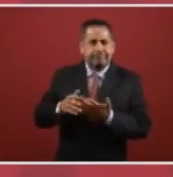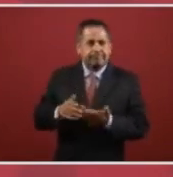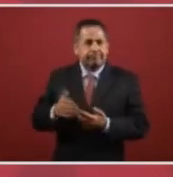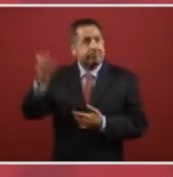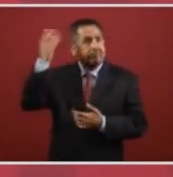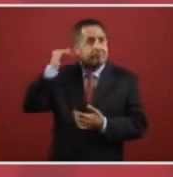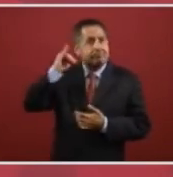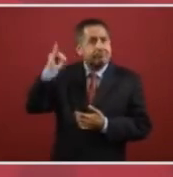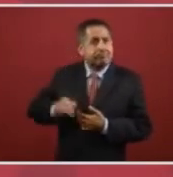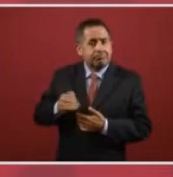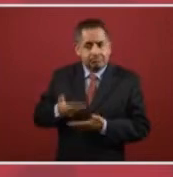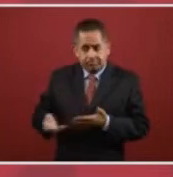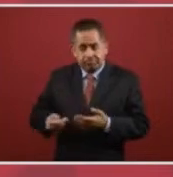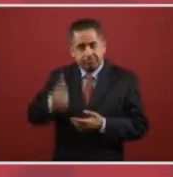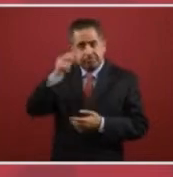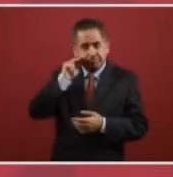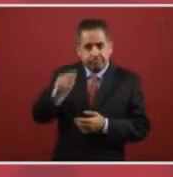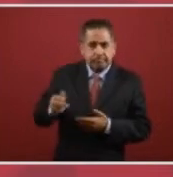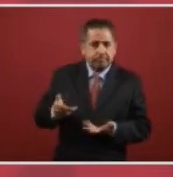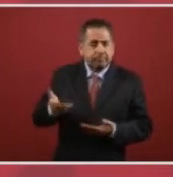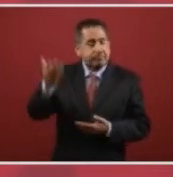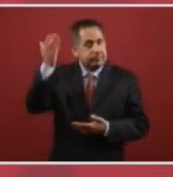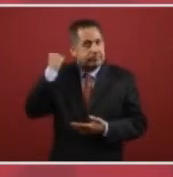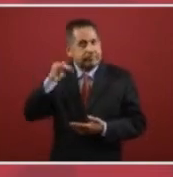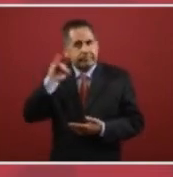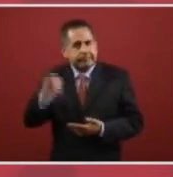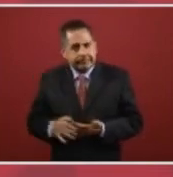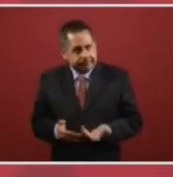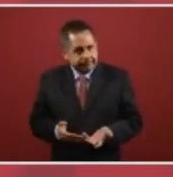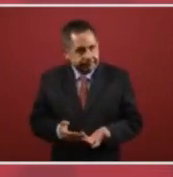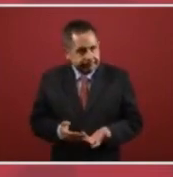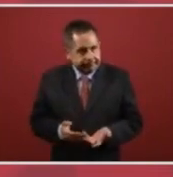When had you ever seen that before? When?